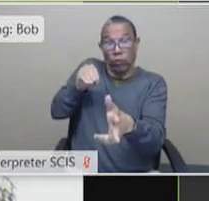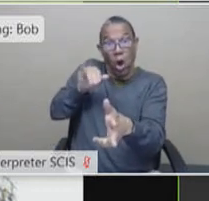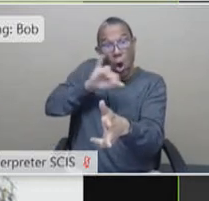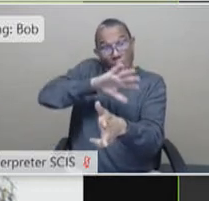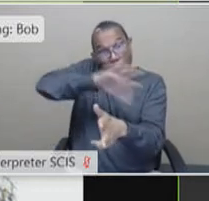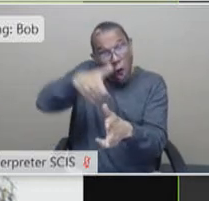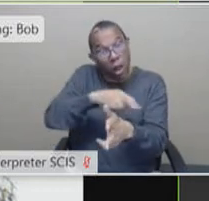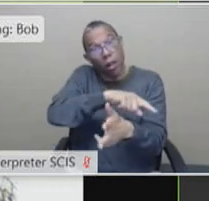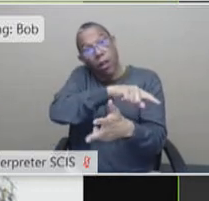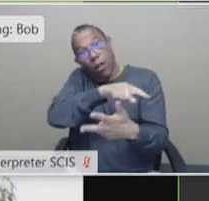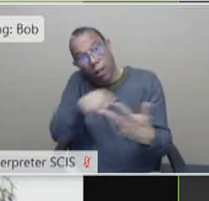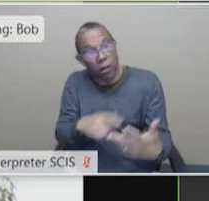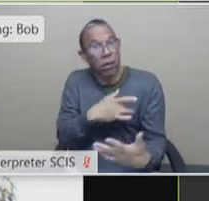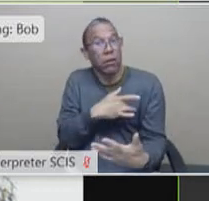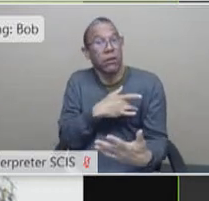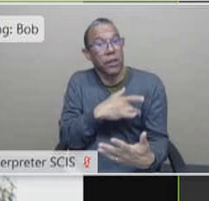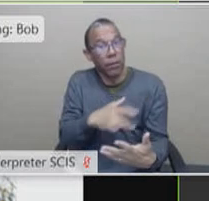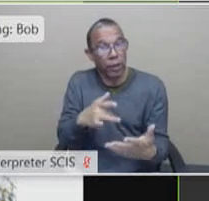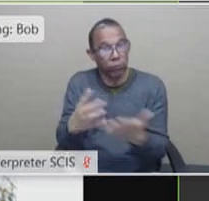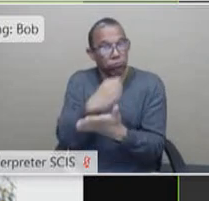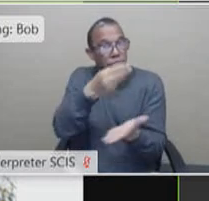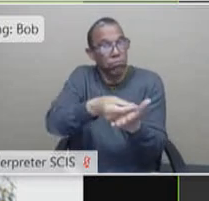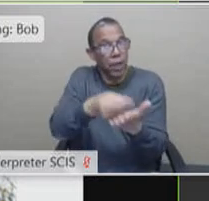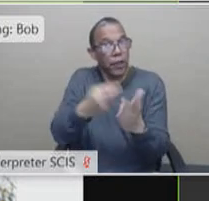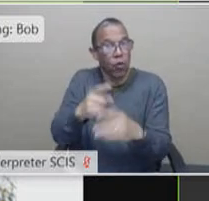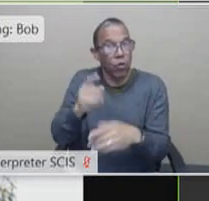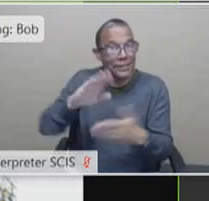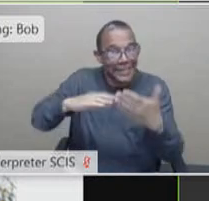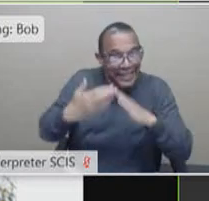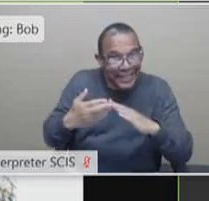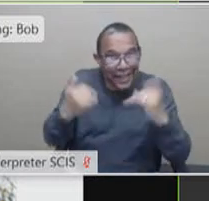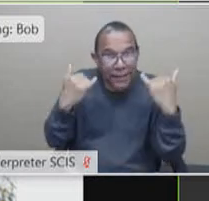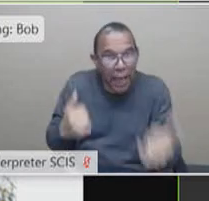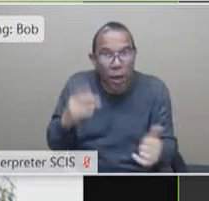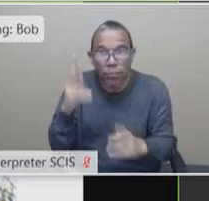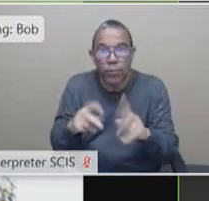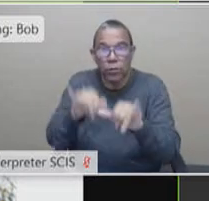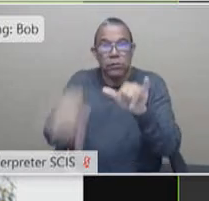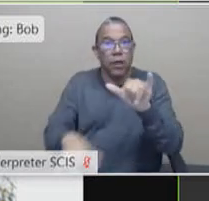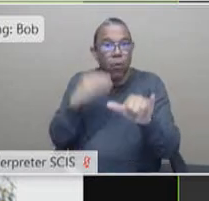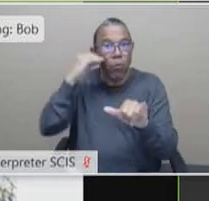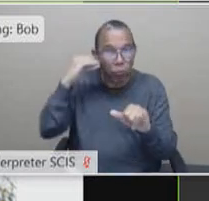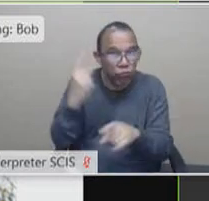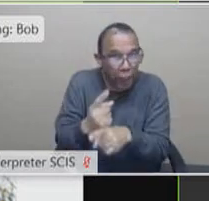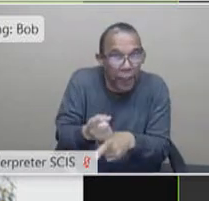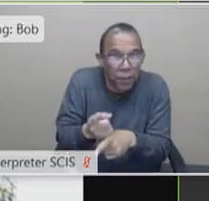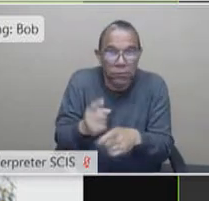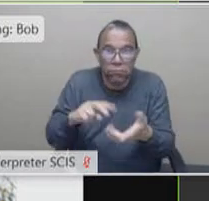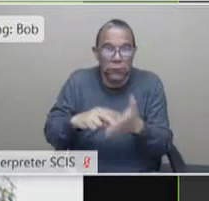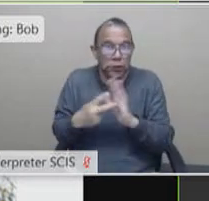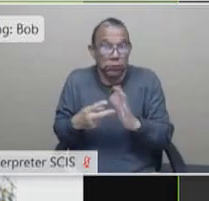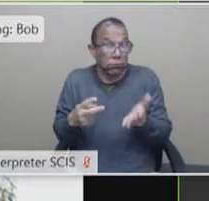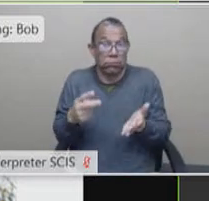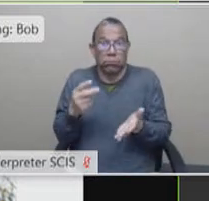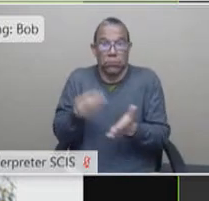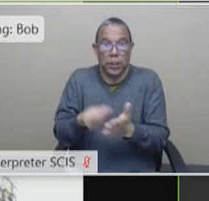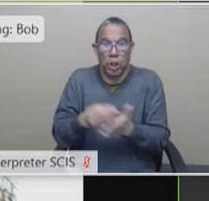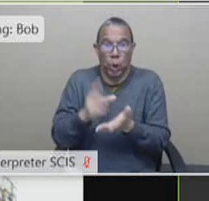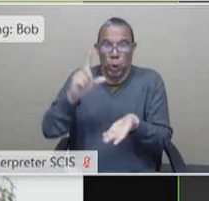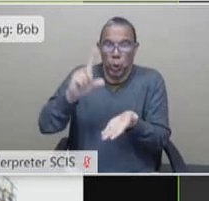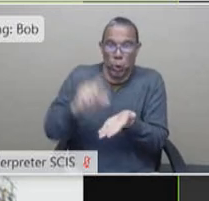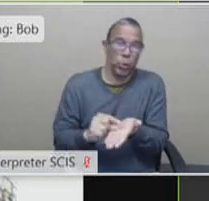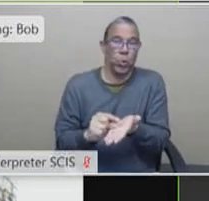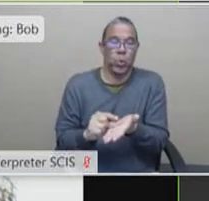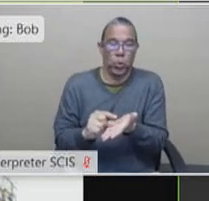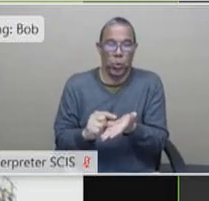are at home mostly, are mostly not able to travel. And so we're seeing much fewer revenues in those